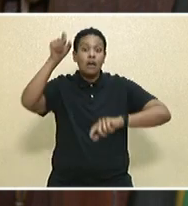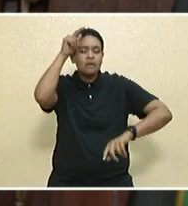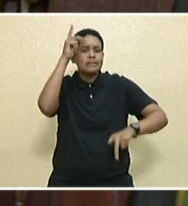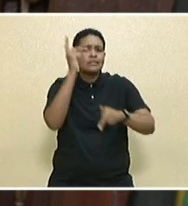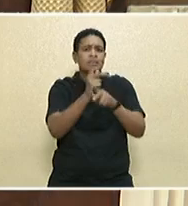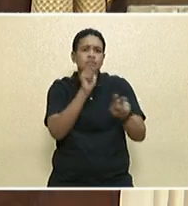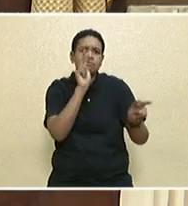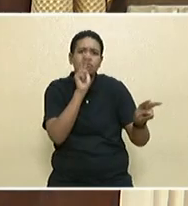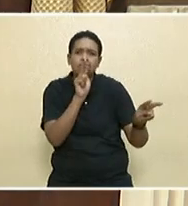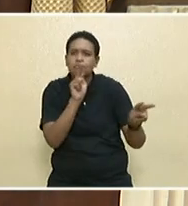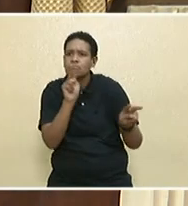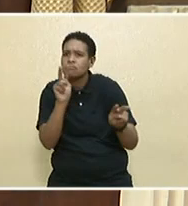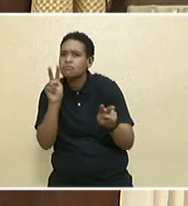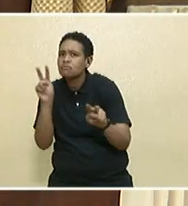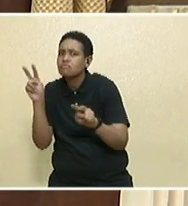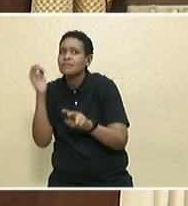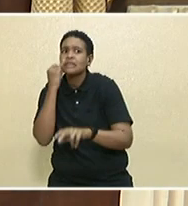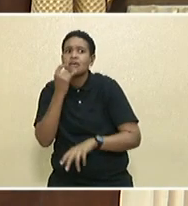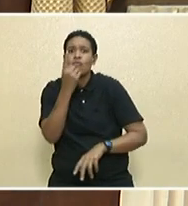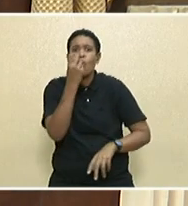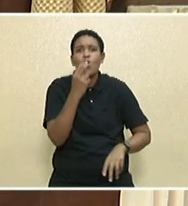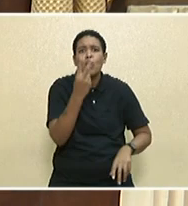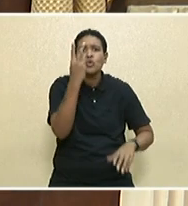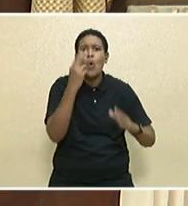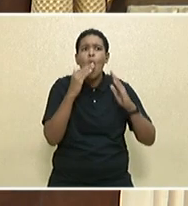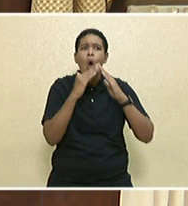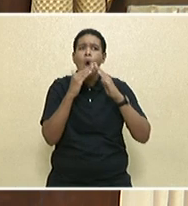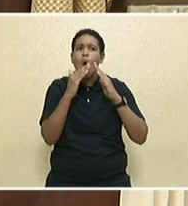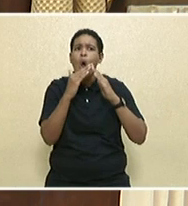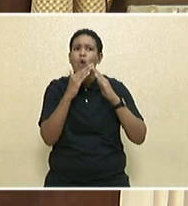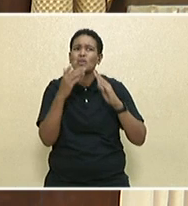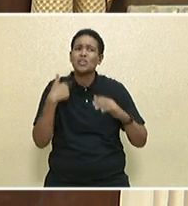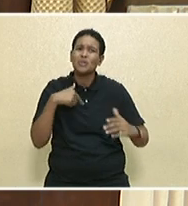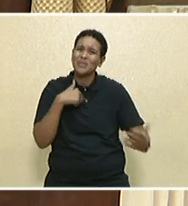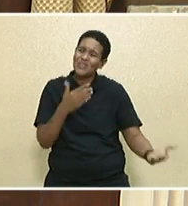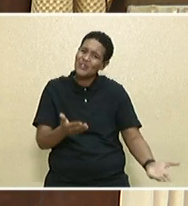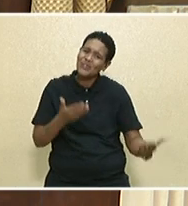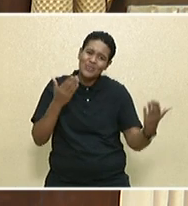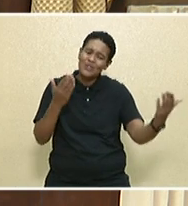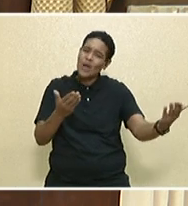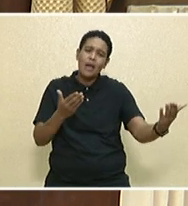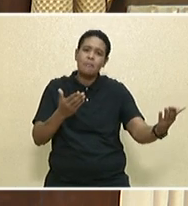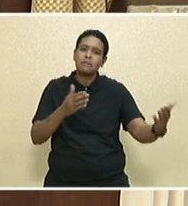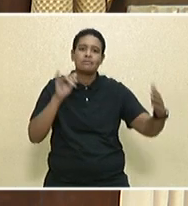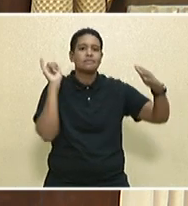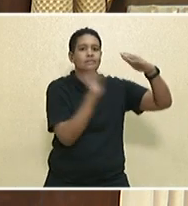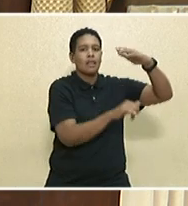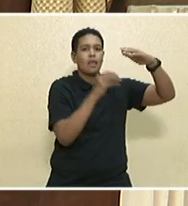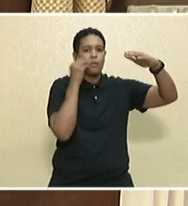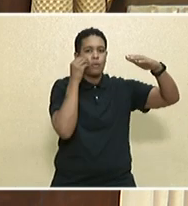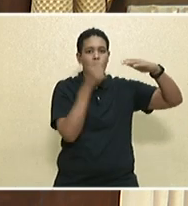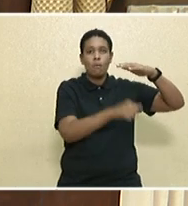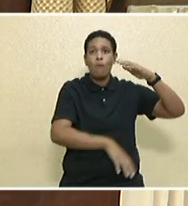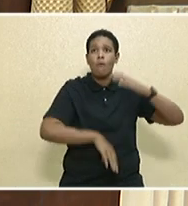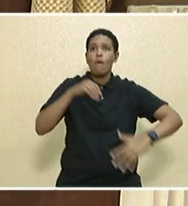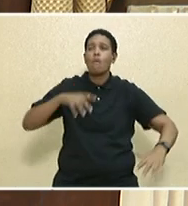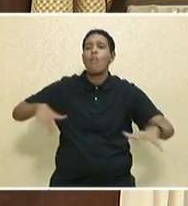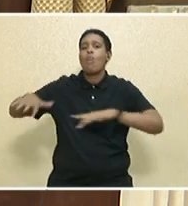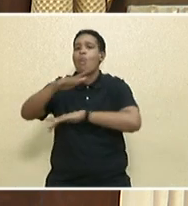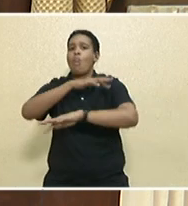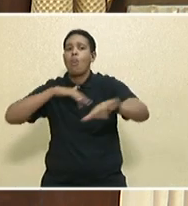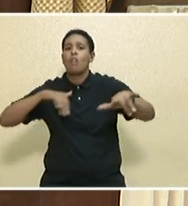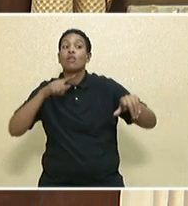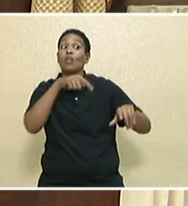vigilant, and to the extent that there may be 1 or 2 householders who we are recommending for home quarantine, those persons are going to